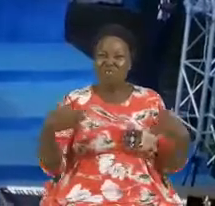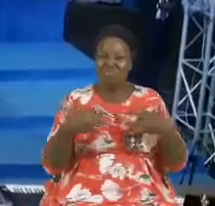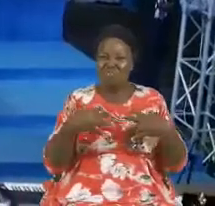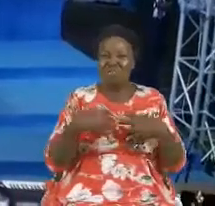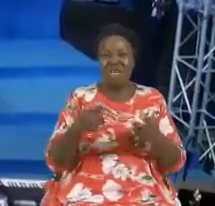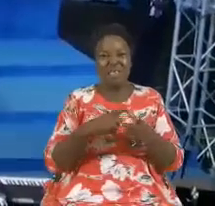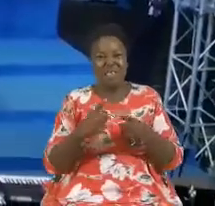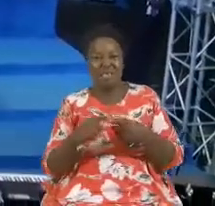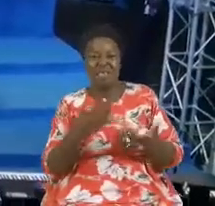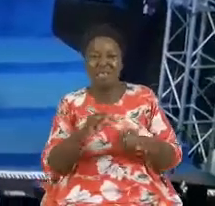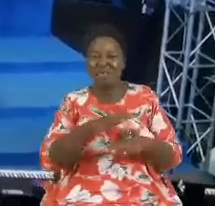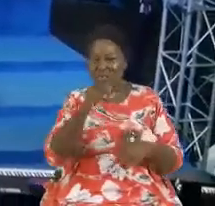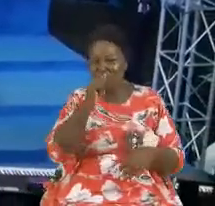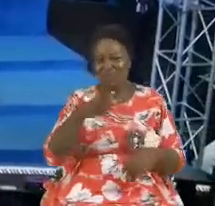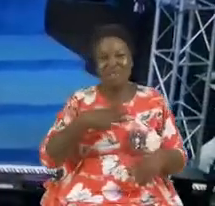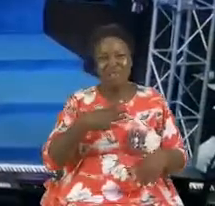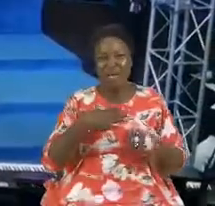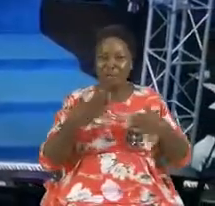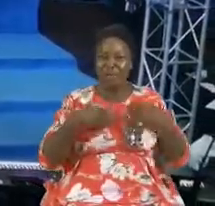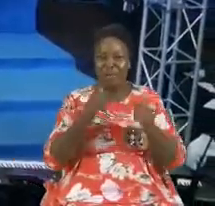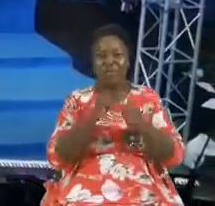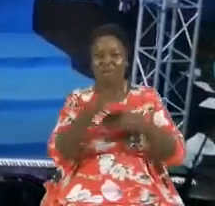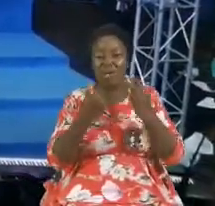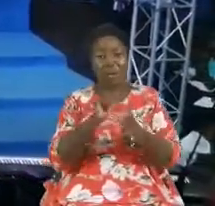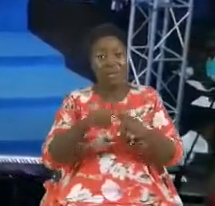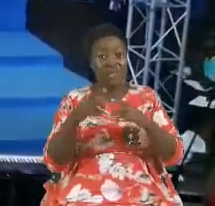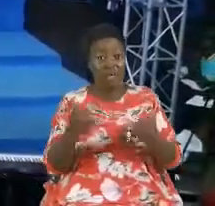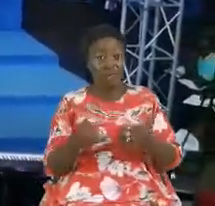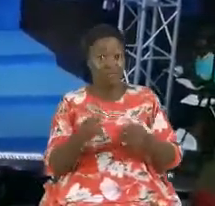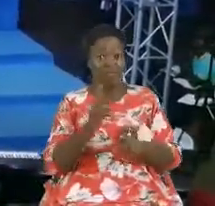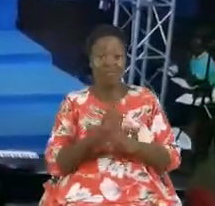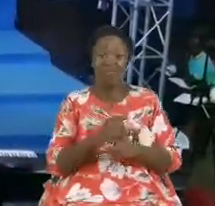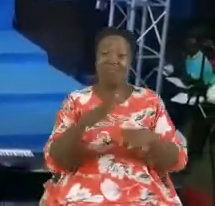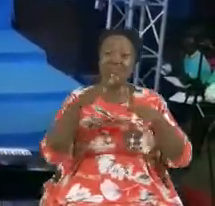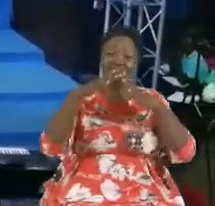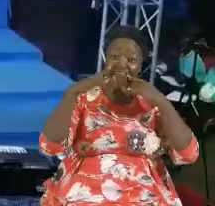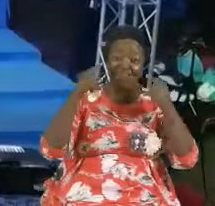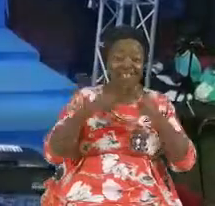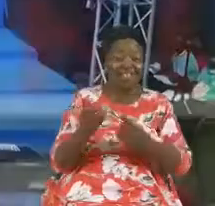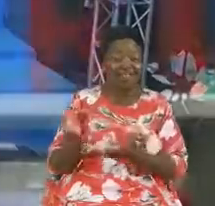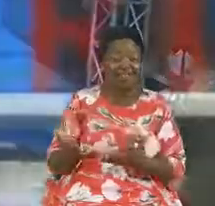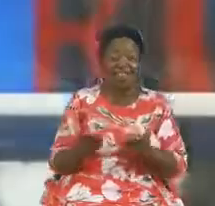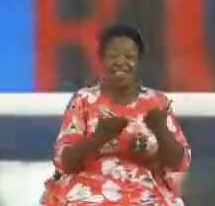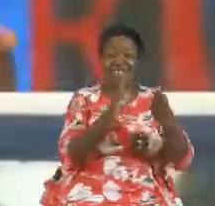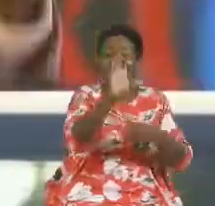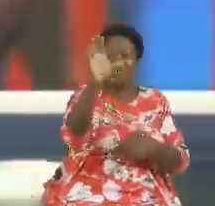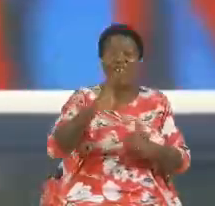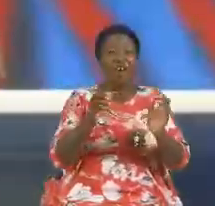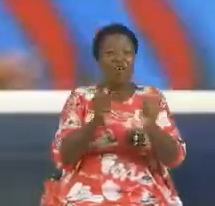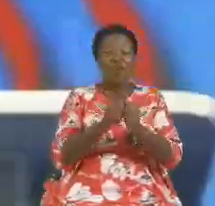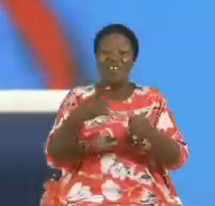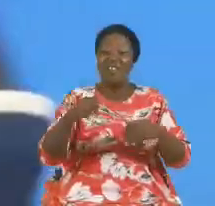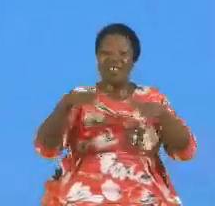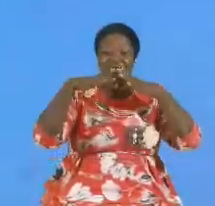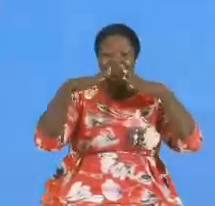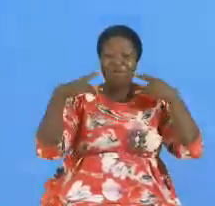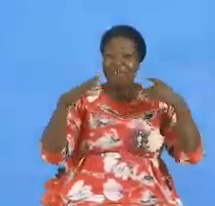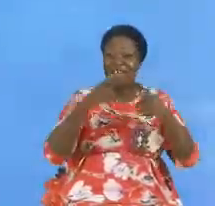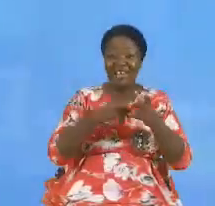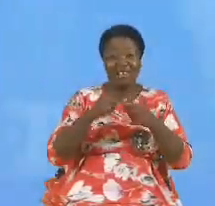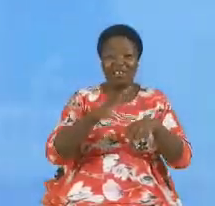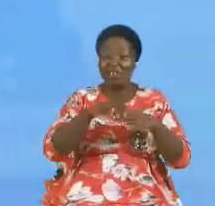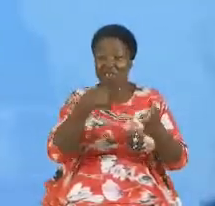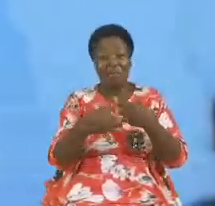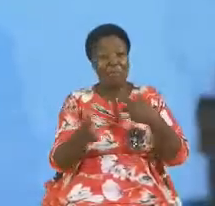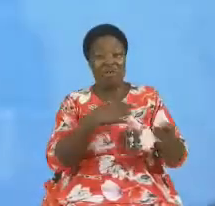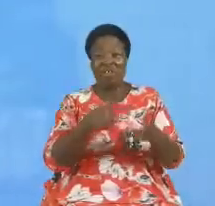can they say that against somebody? How can they call somebody that kind of name? Now you cheer up and you carry your cross